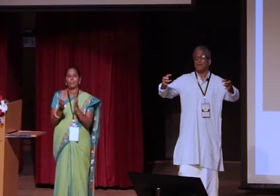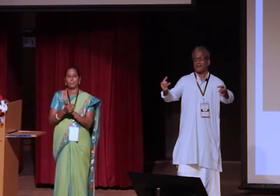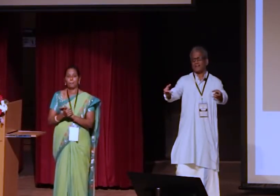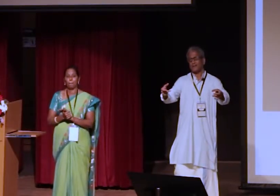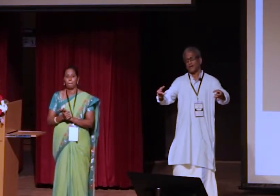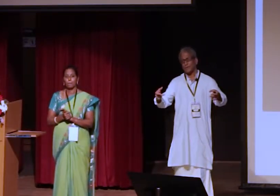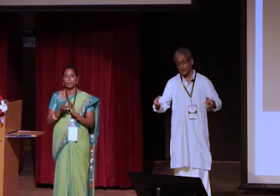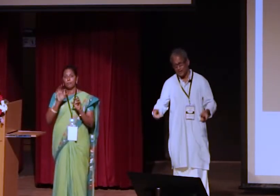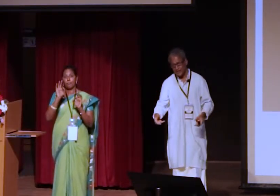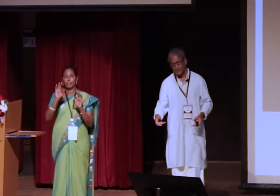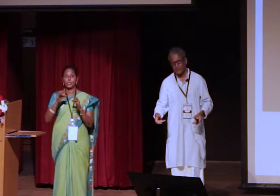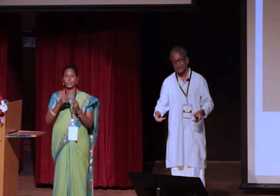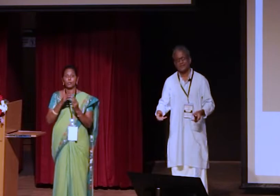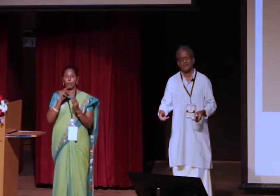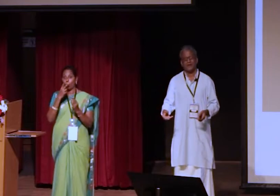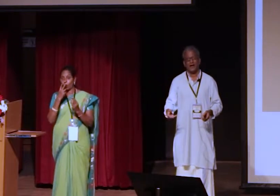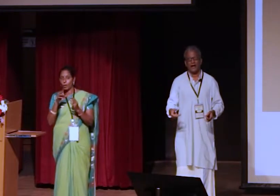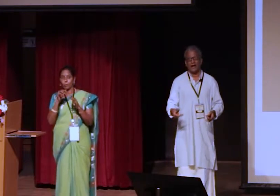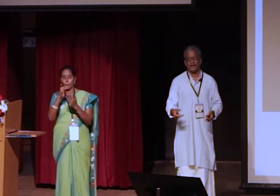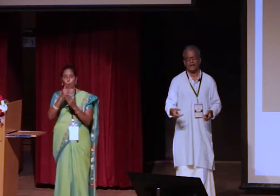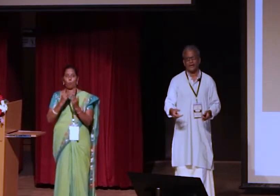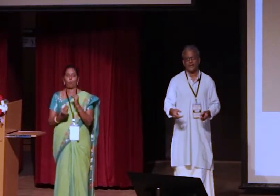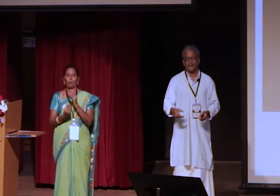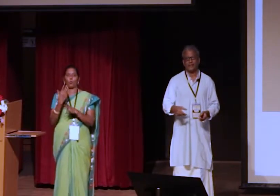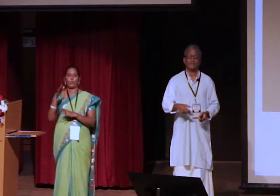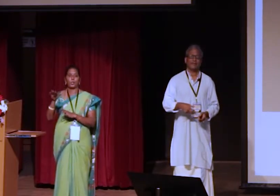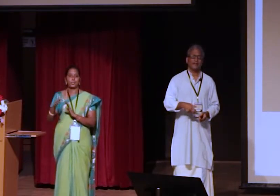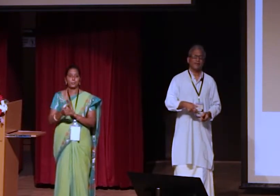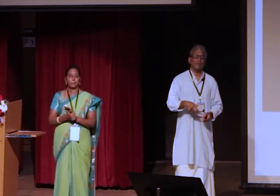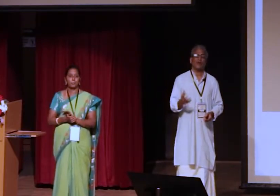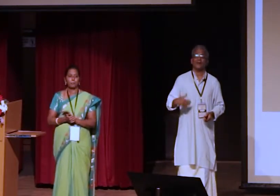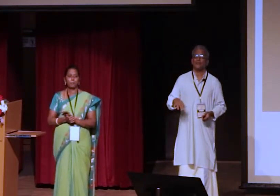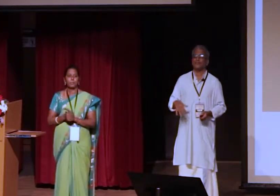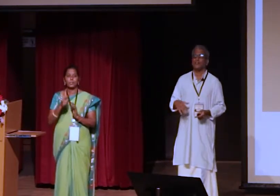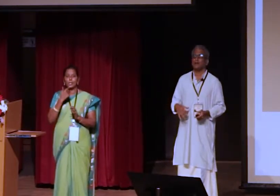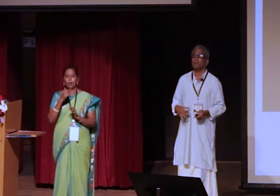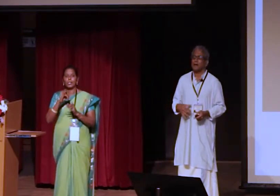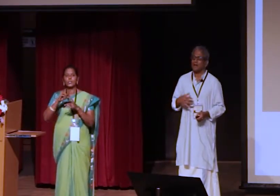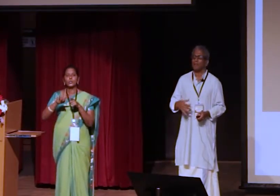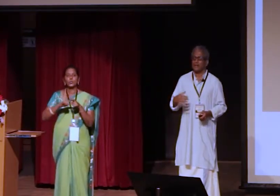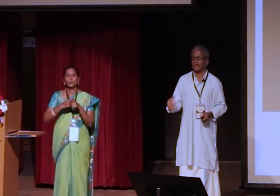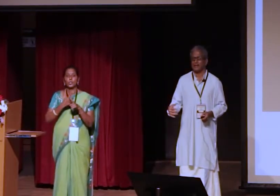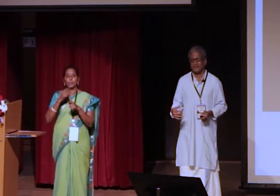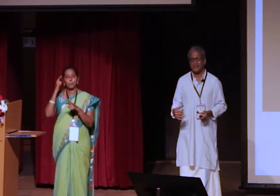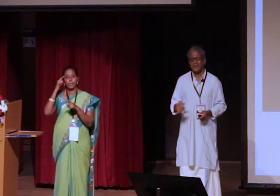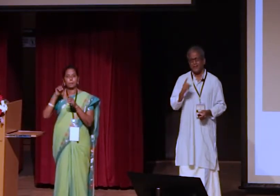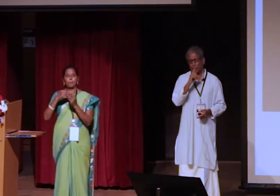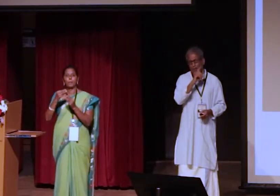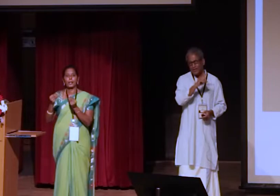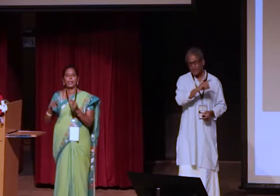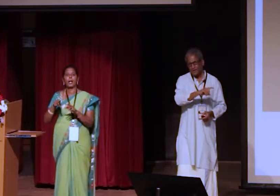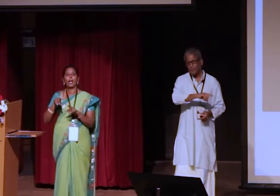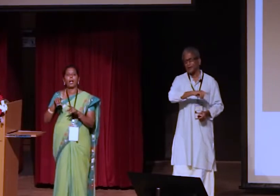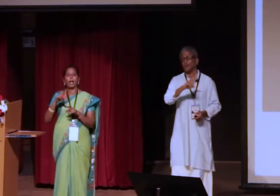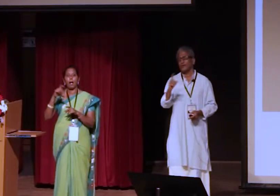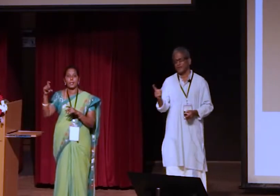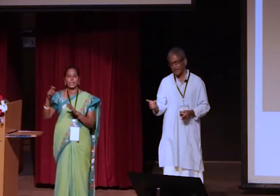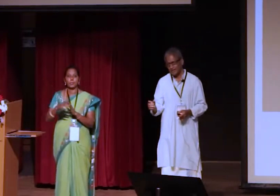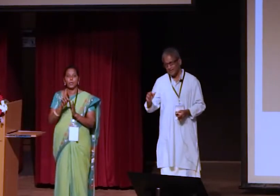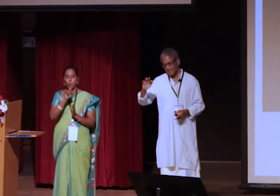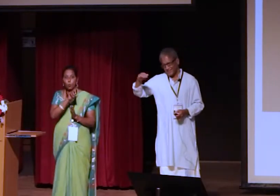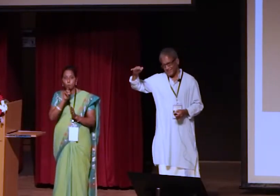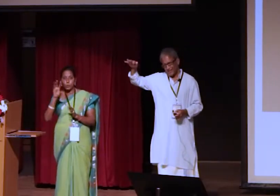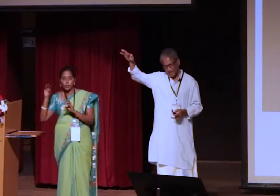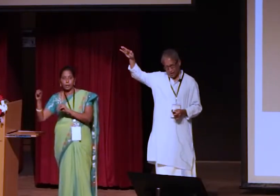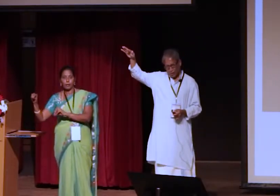a fantastic looking product out of this, and we call it Junior Braille playing cards. Only from numbers 1 to